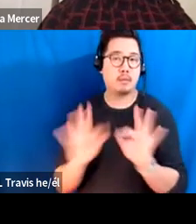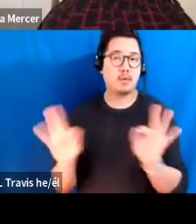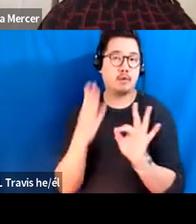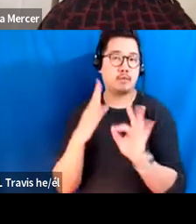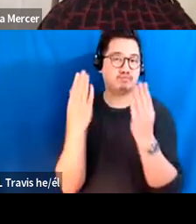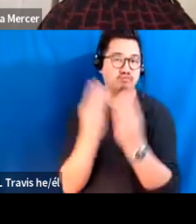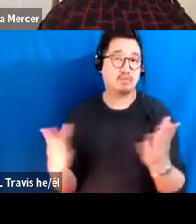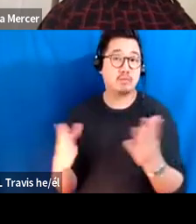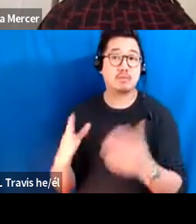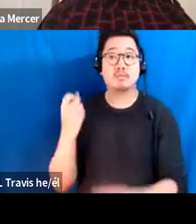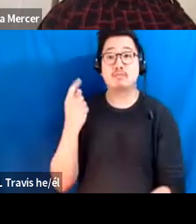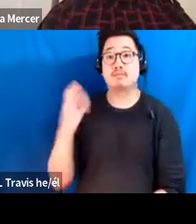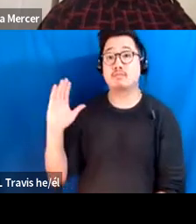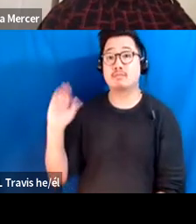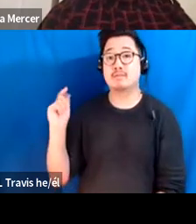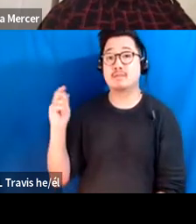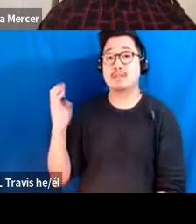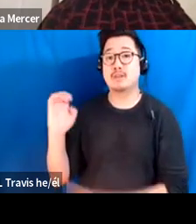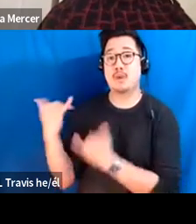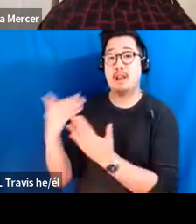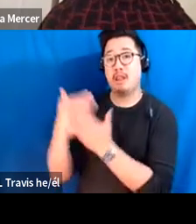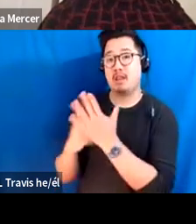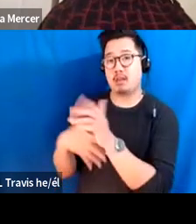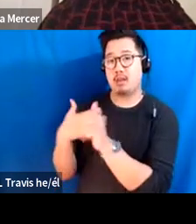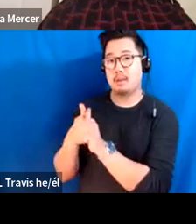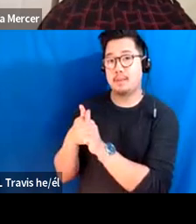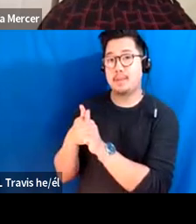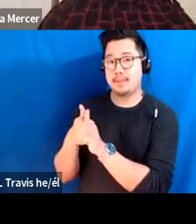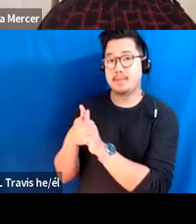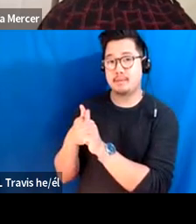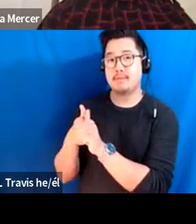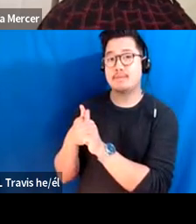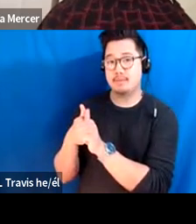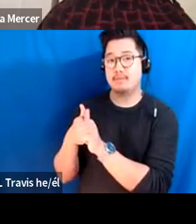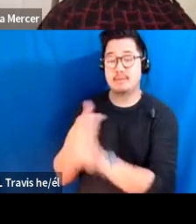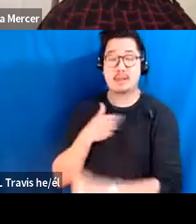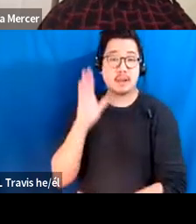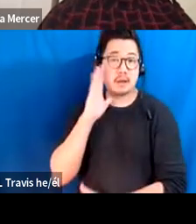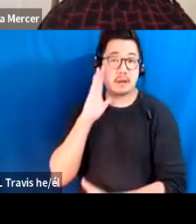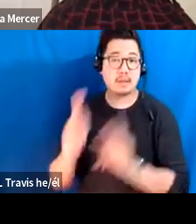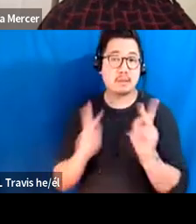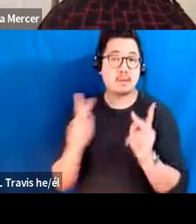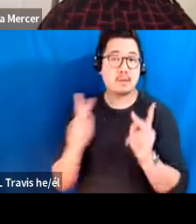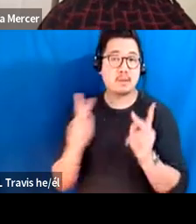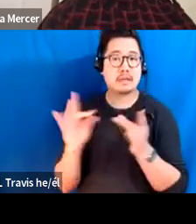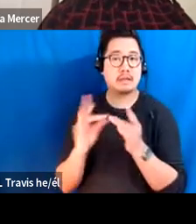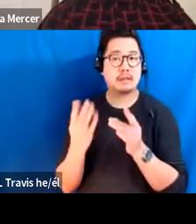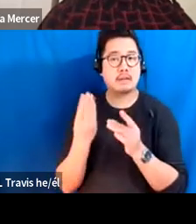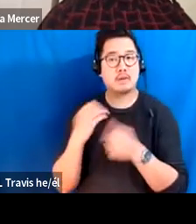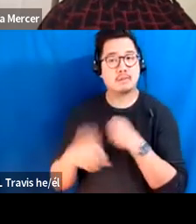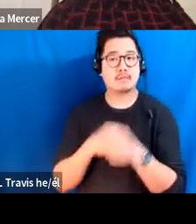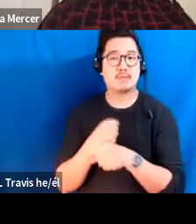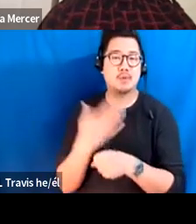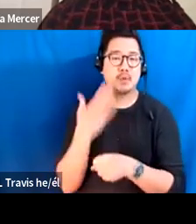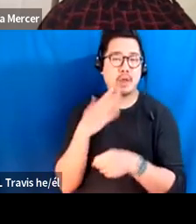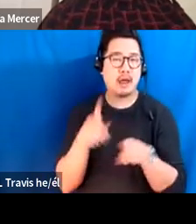the cadence that this is updated um and i hear folks saying every few years but i think you know as a parent like